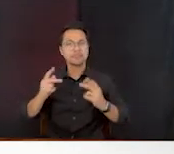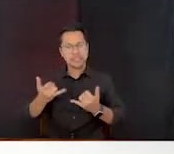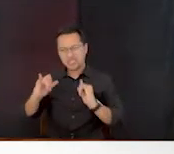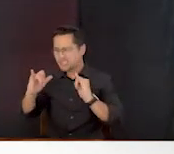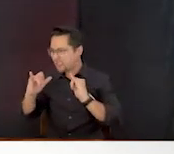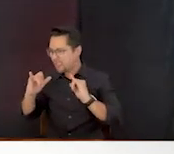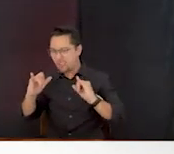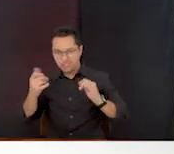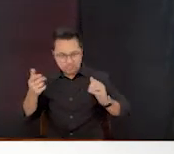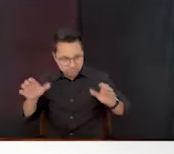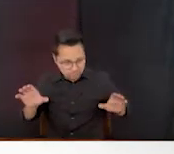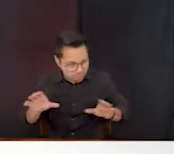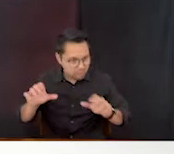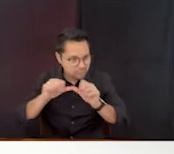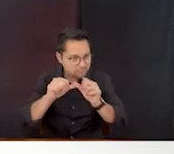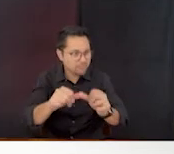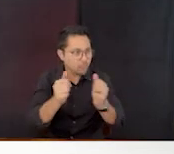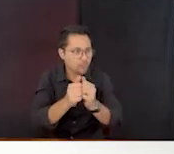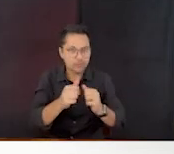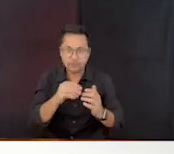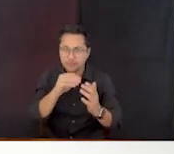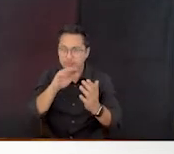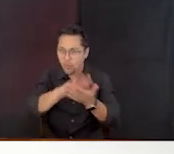school, and it was very strange. And